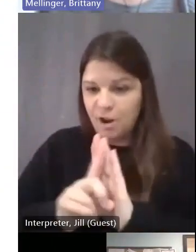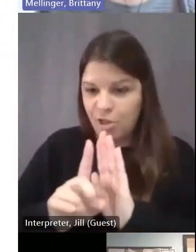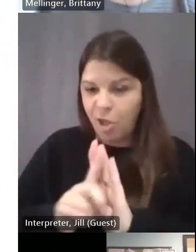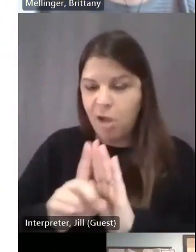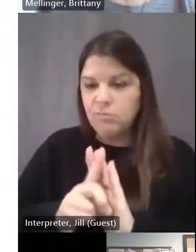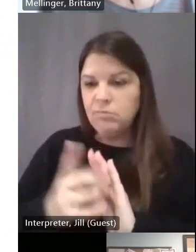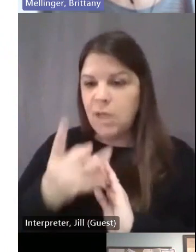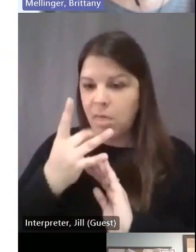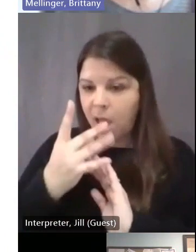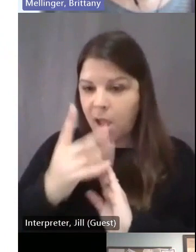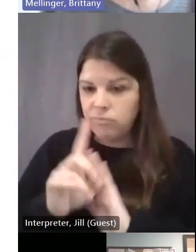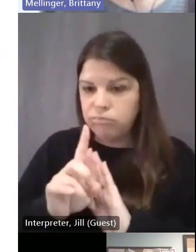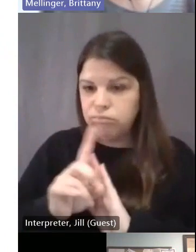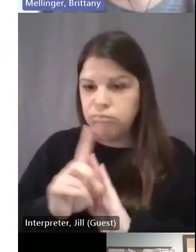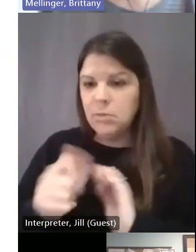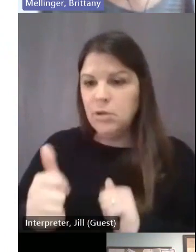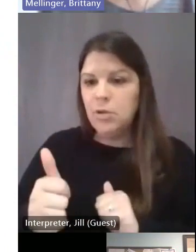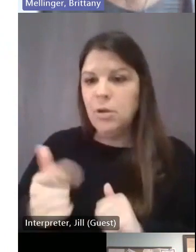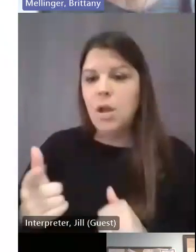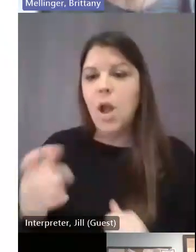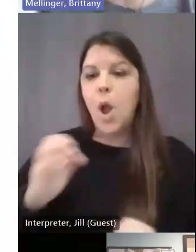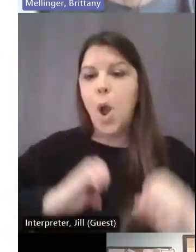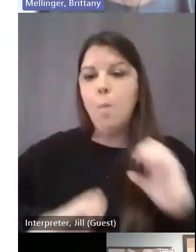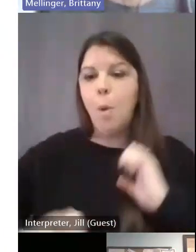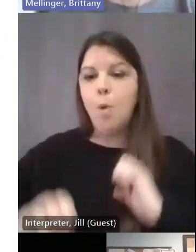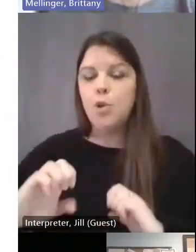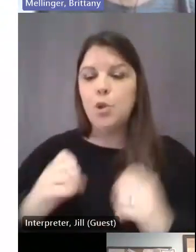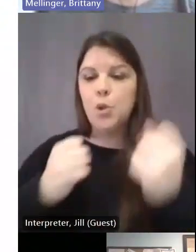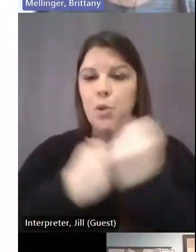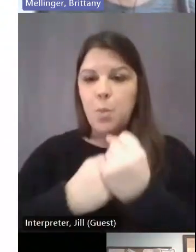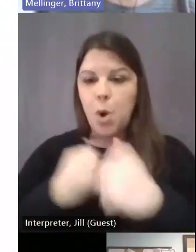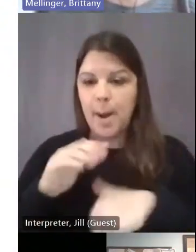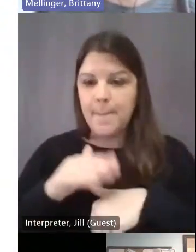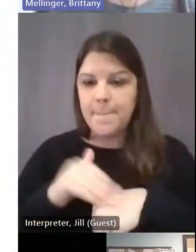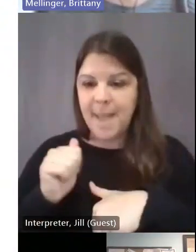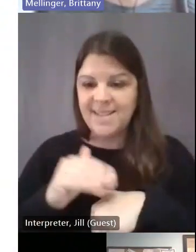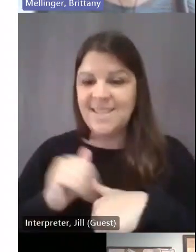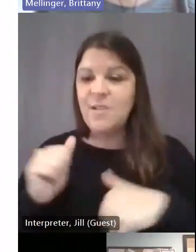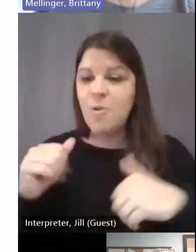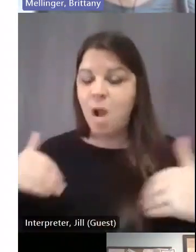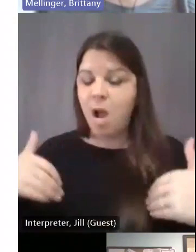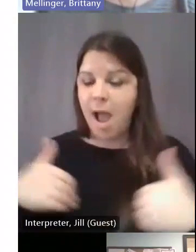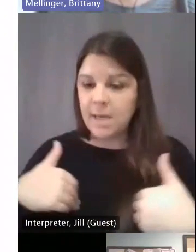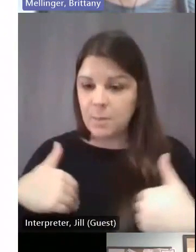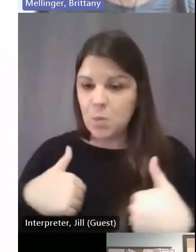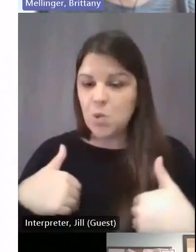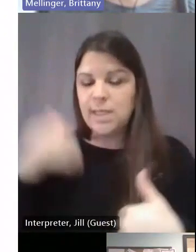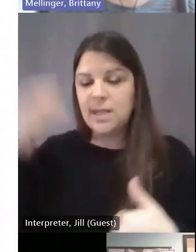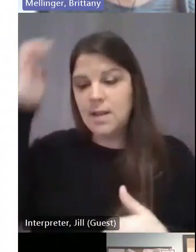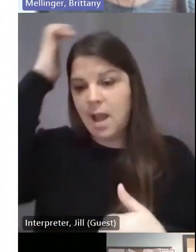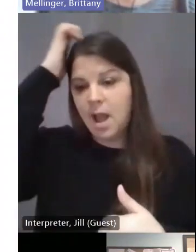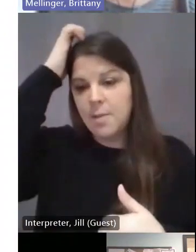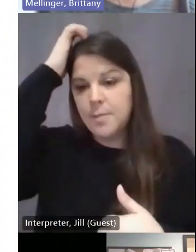gamut. All right, emotional support pets, emotional support animals, service animals.